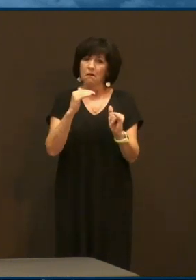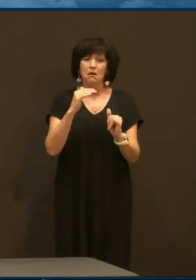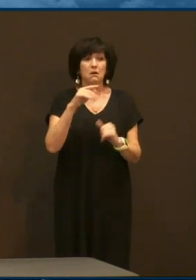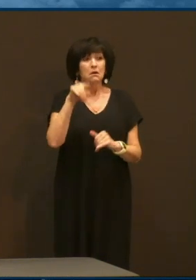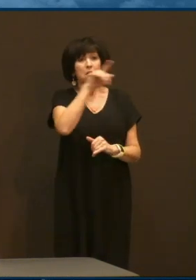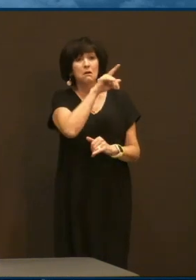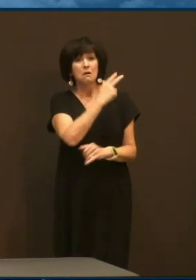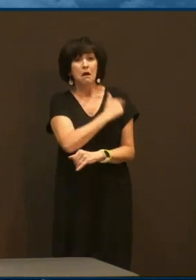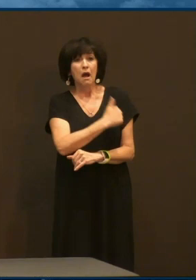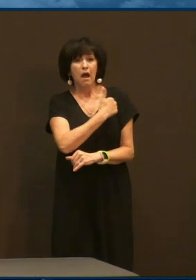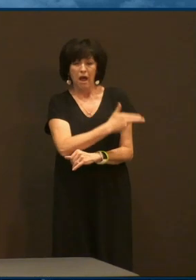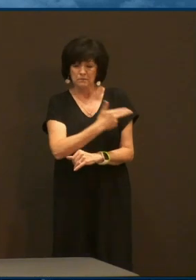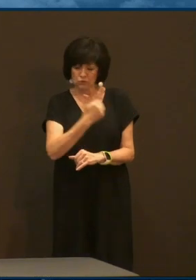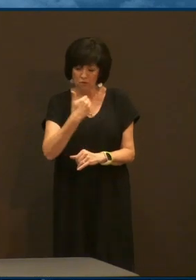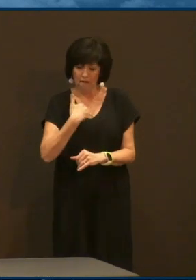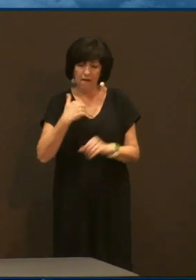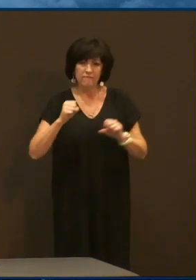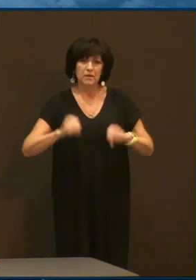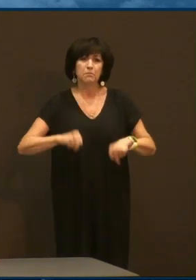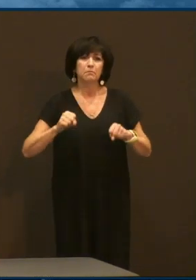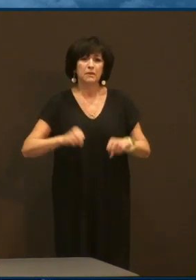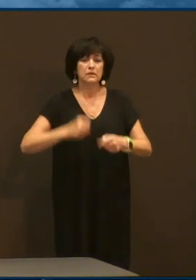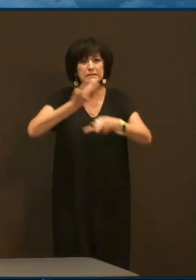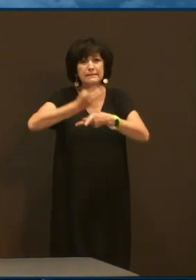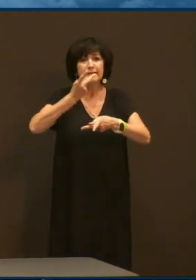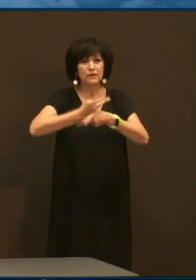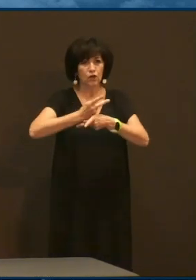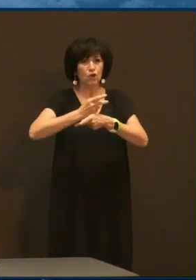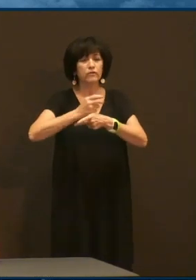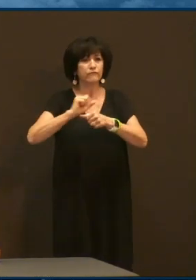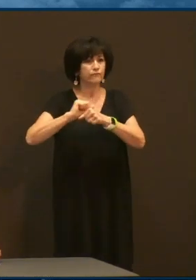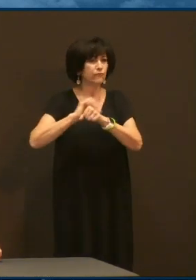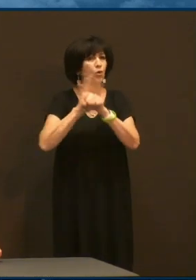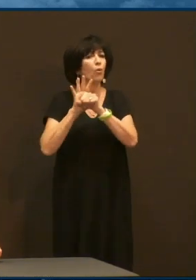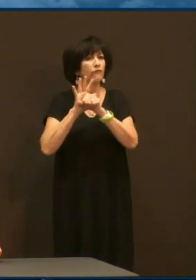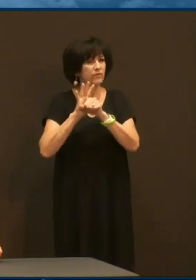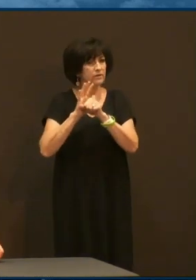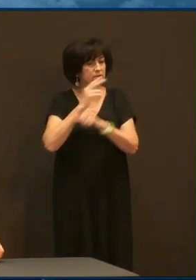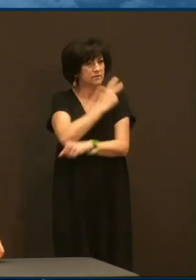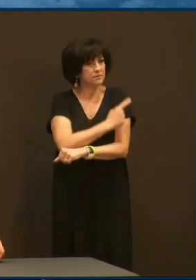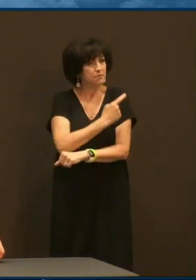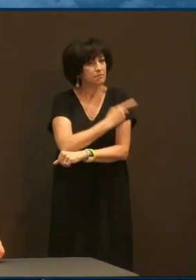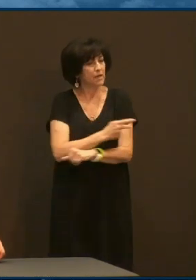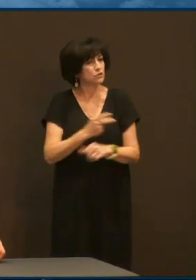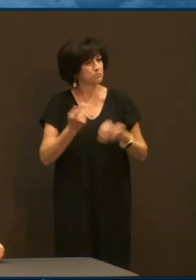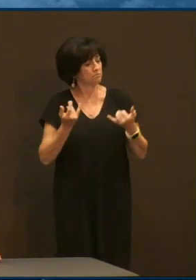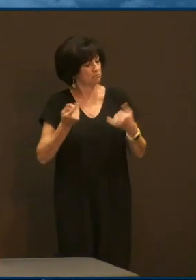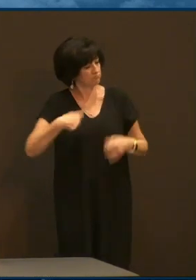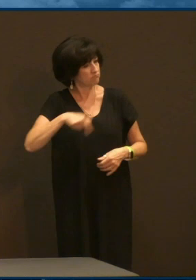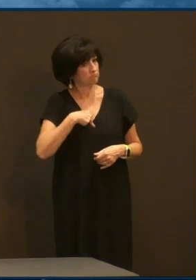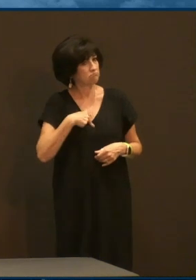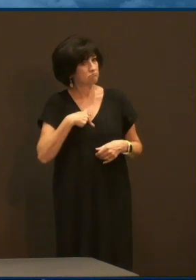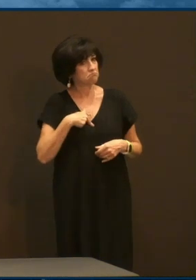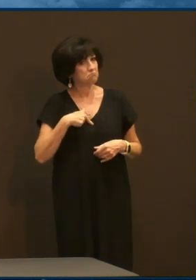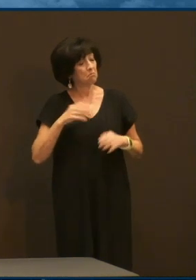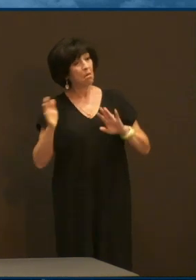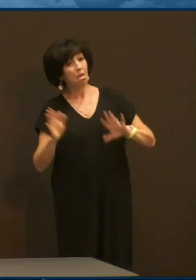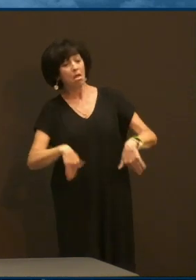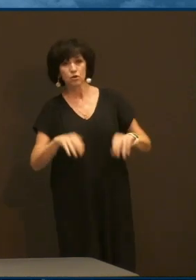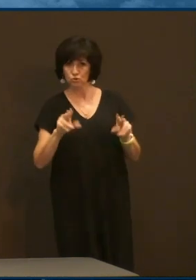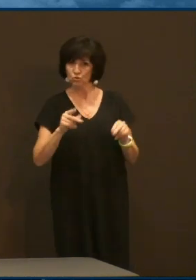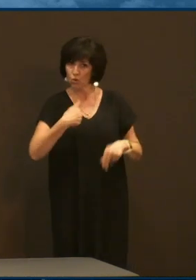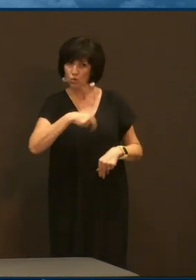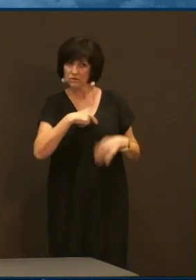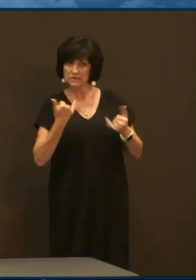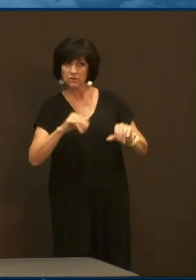to treat COVID-19 patients, but concerning in terms of the existence and the severity of the virus